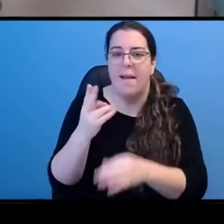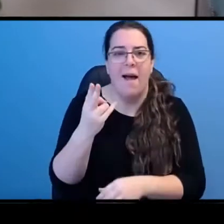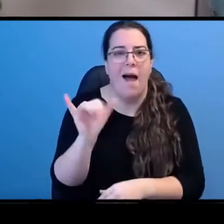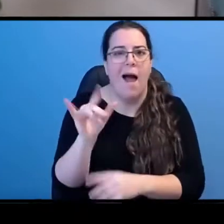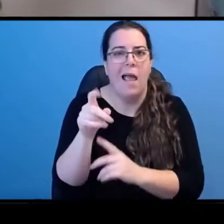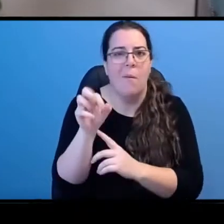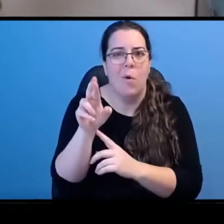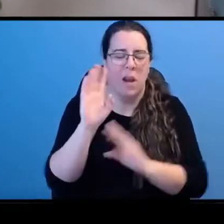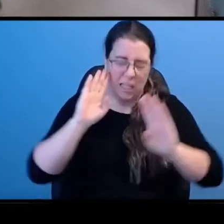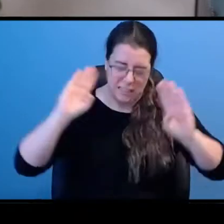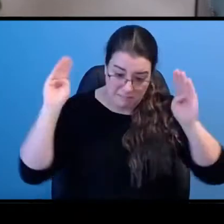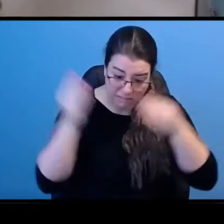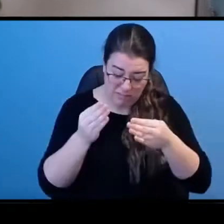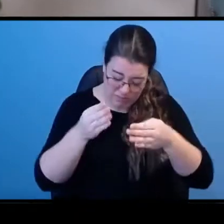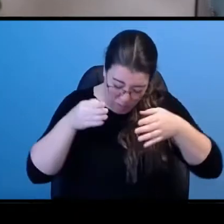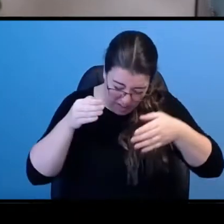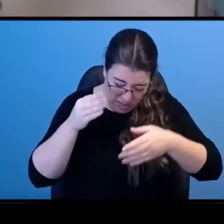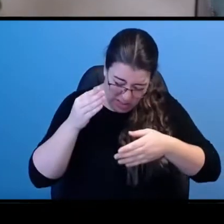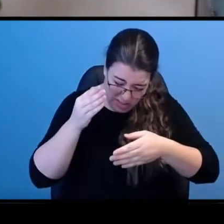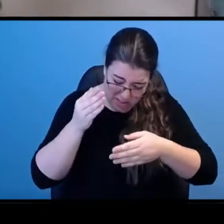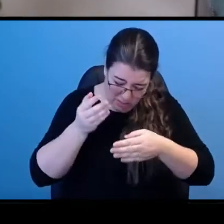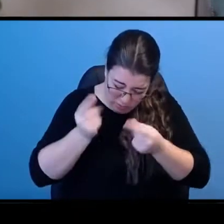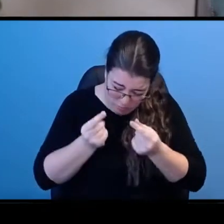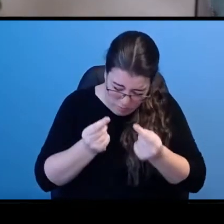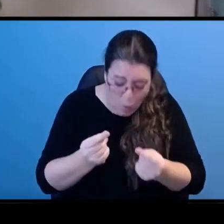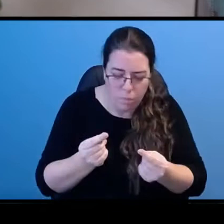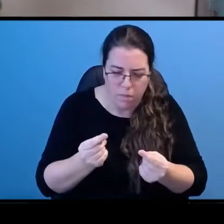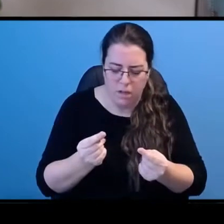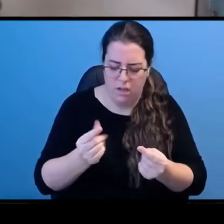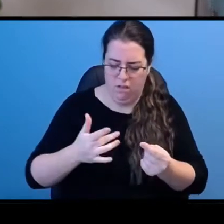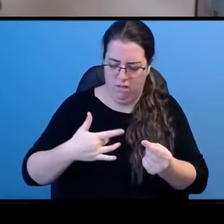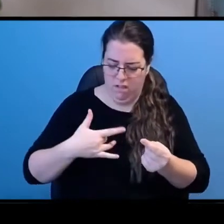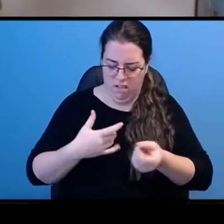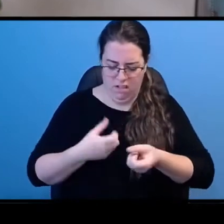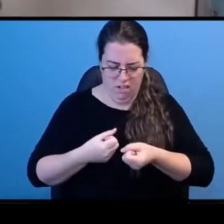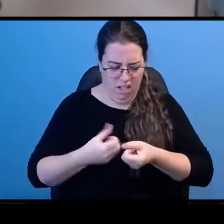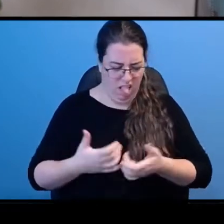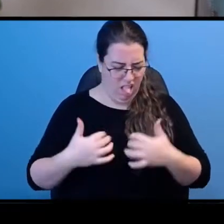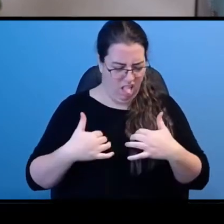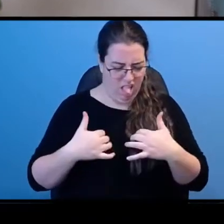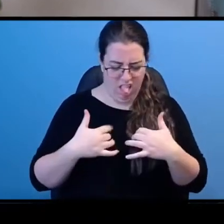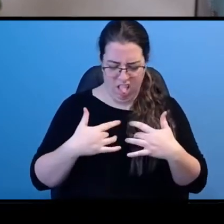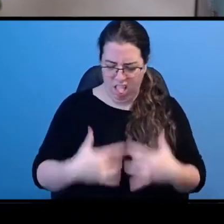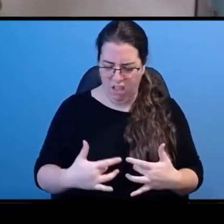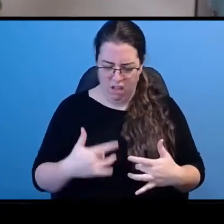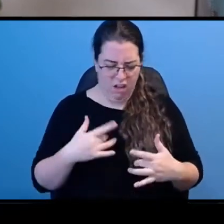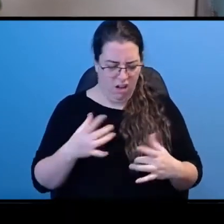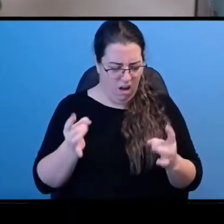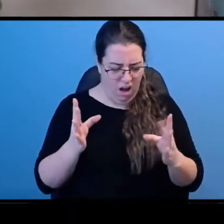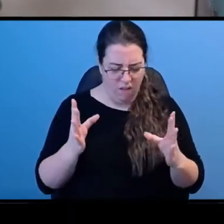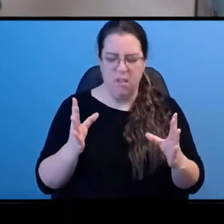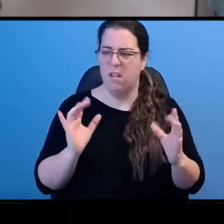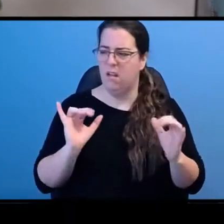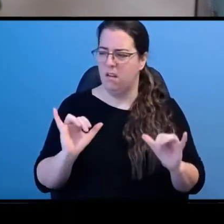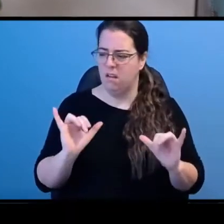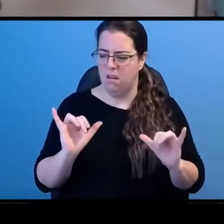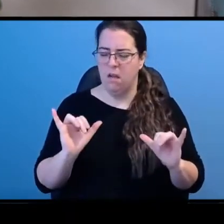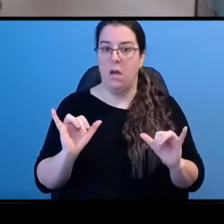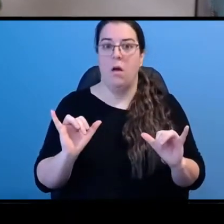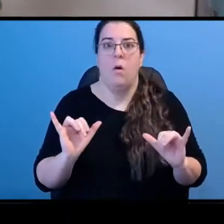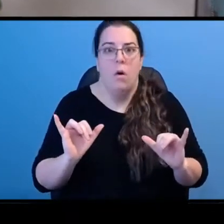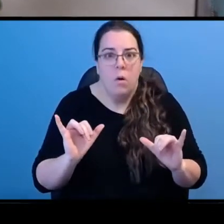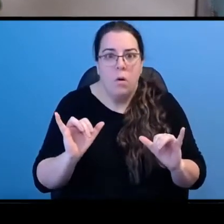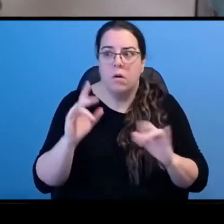I feel horrible. And then I'll be like, why? Oh, because I haven't drank any water. I haven't eaten all day.